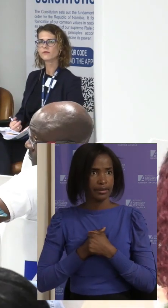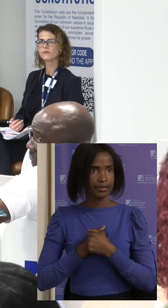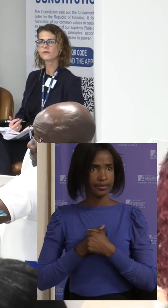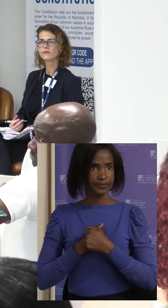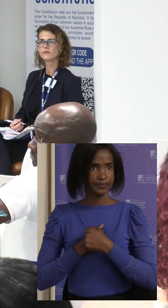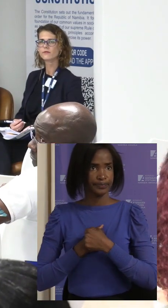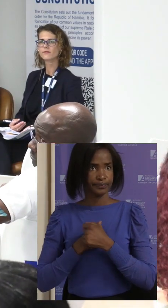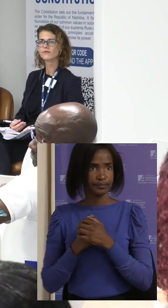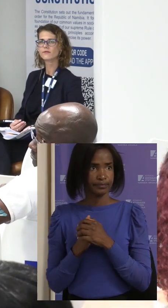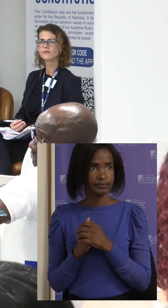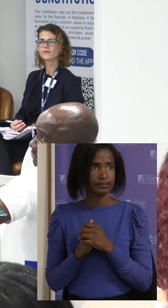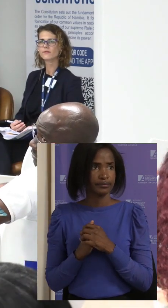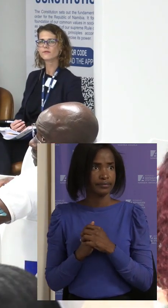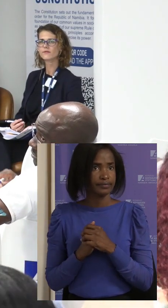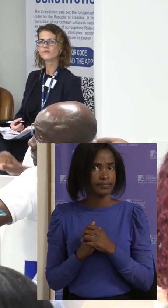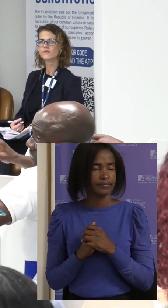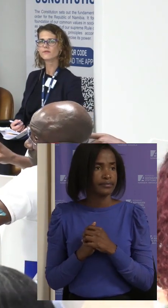I loud enough?